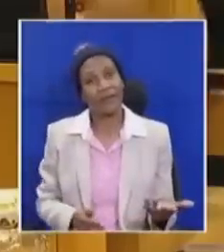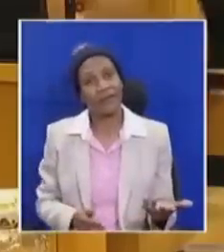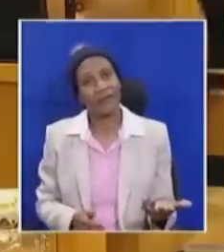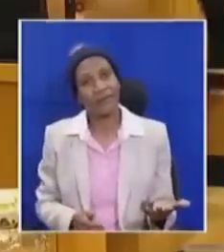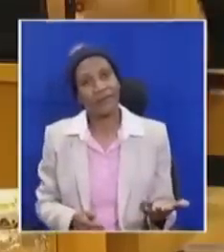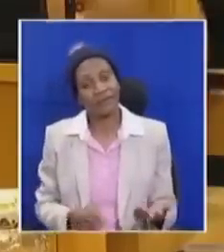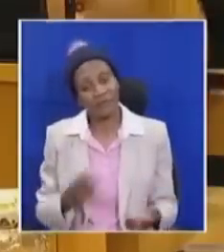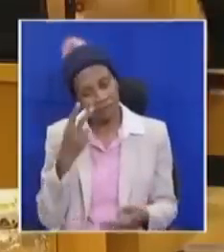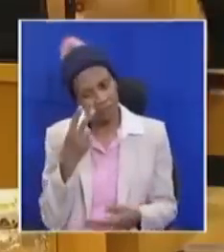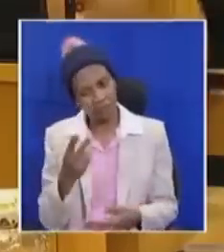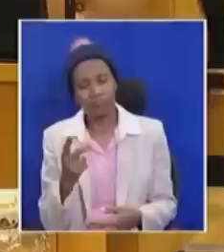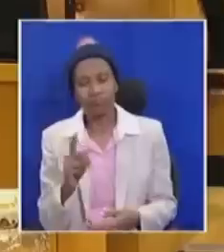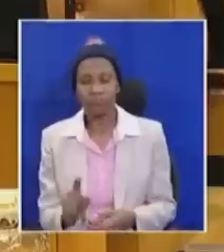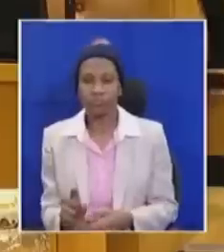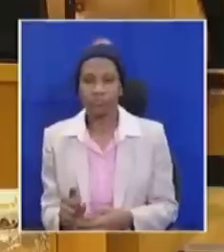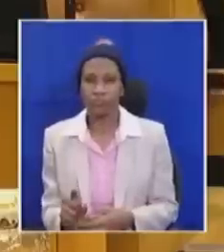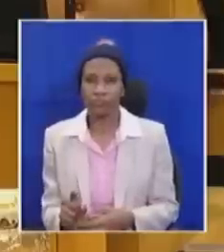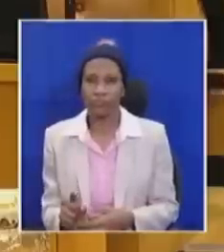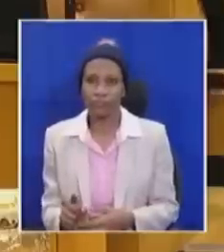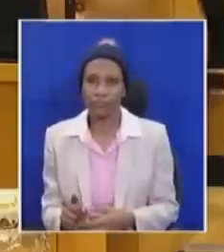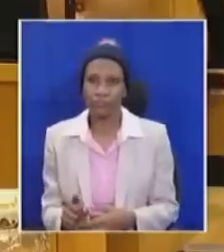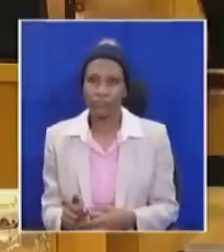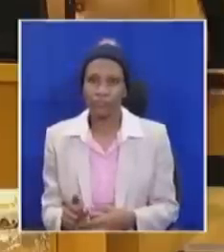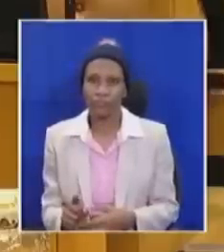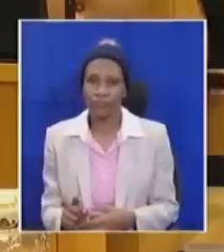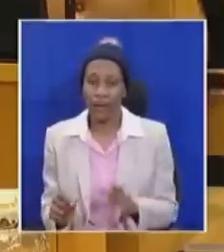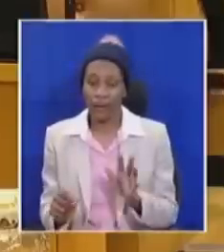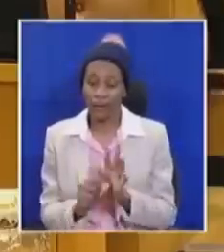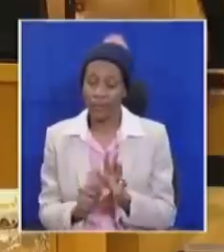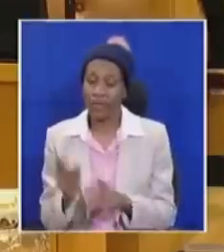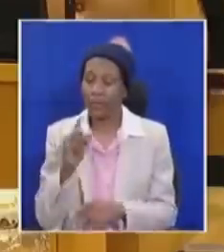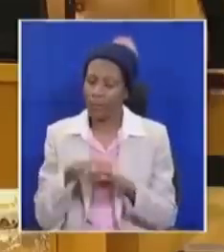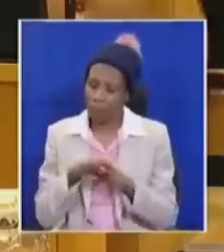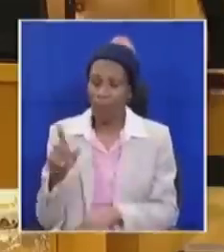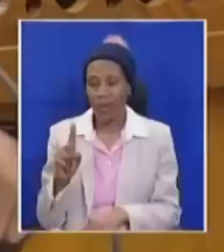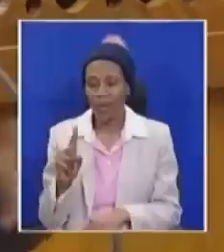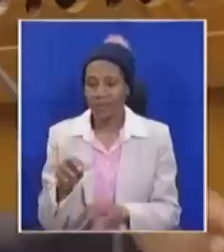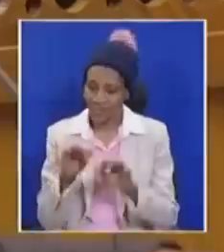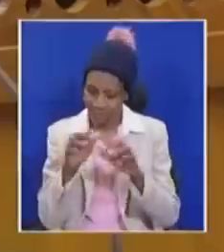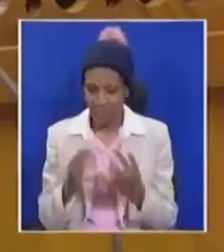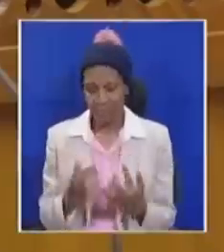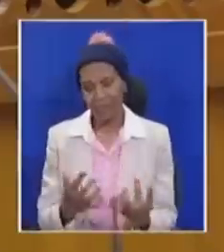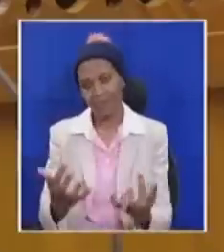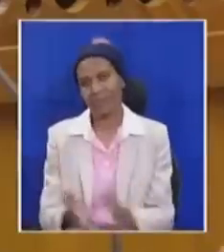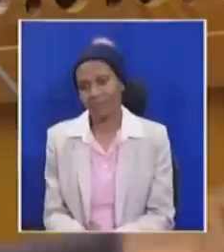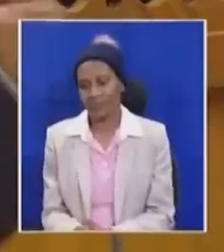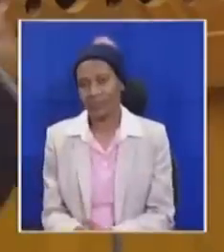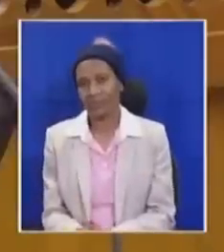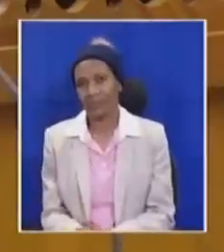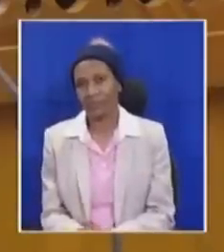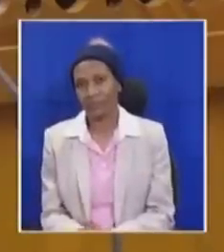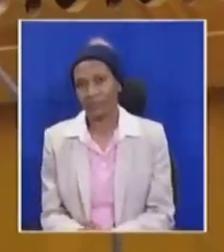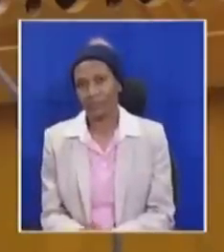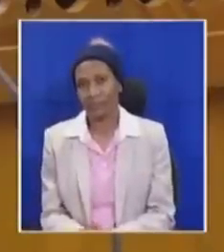for recognizing the will of the people. Because we hear all of us not